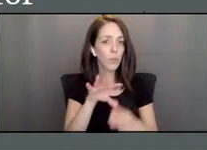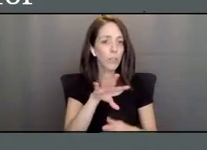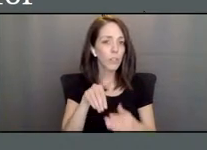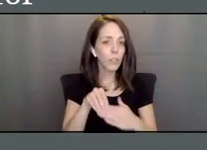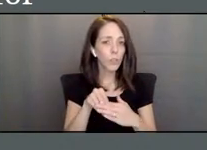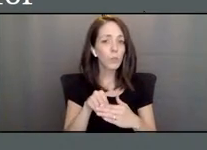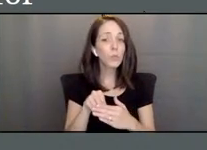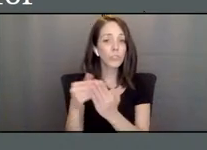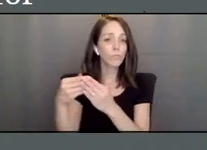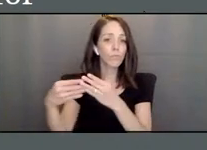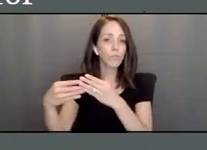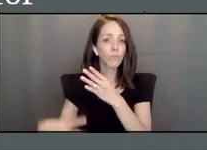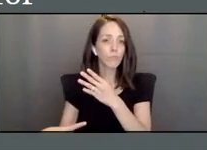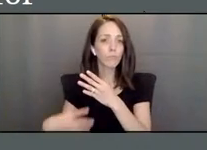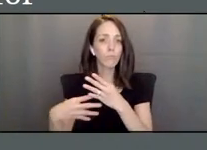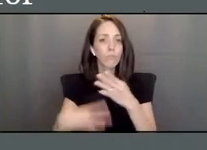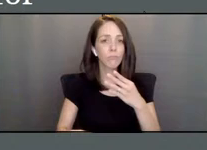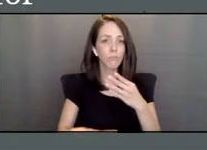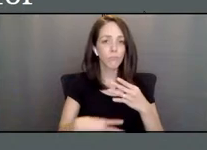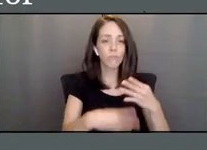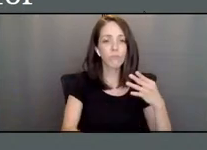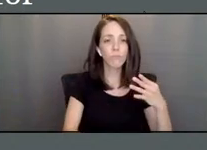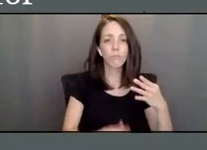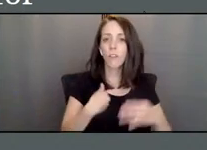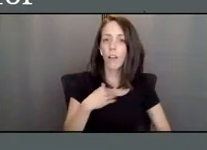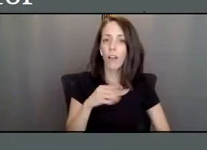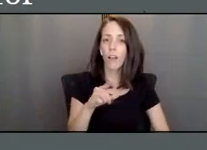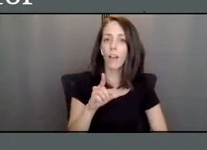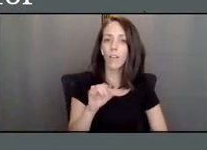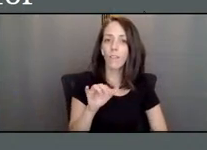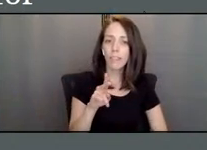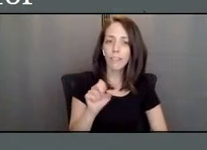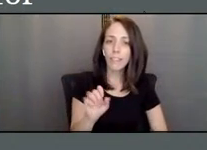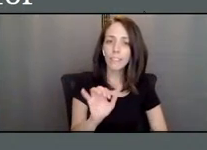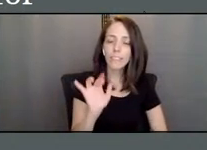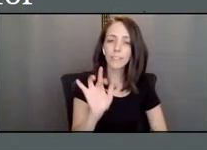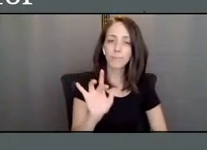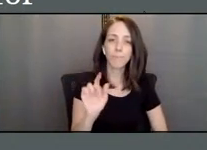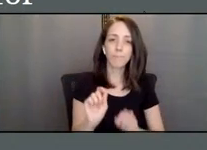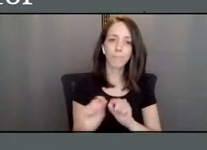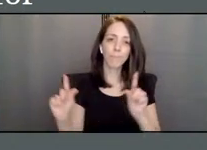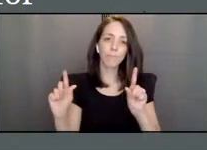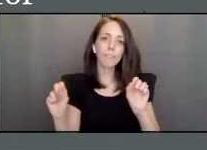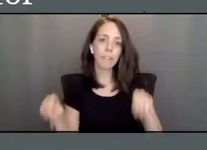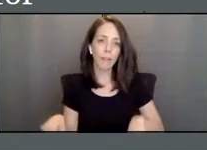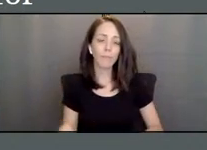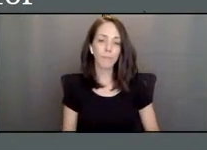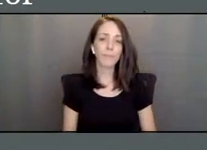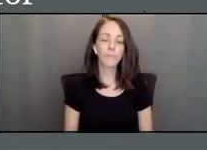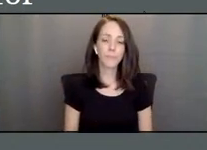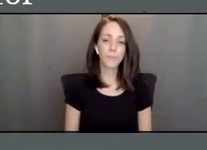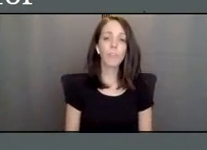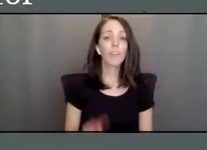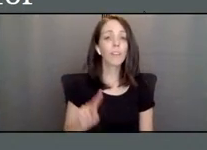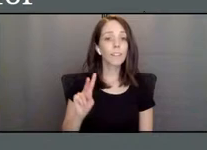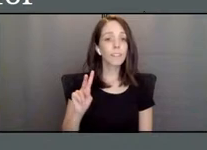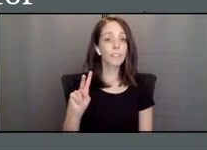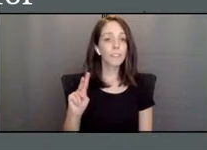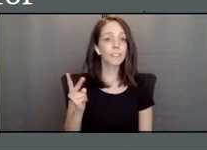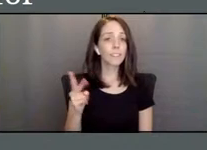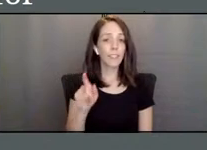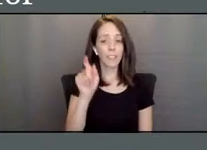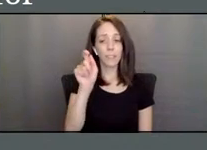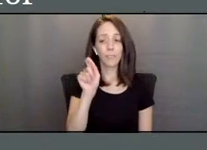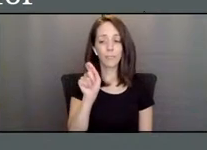also other links to CDI and other resources as well. The second and third bullet points involve listening